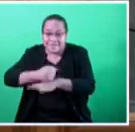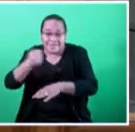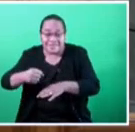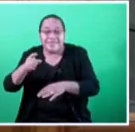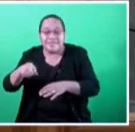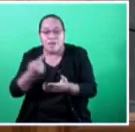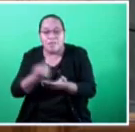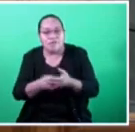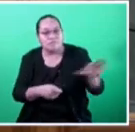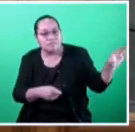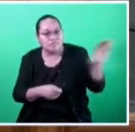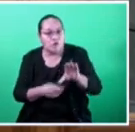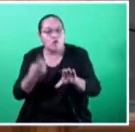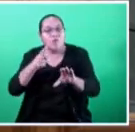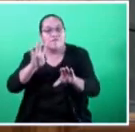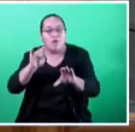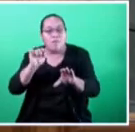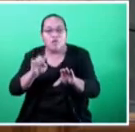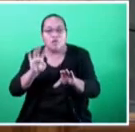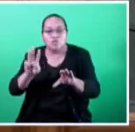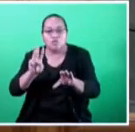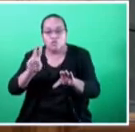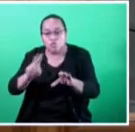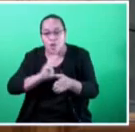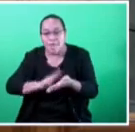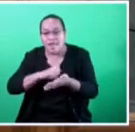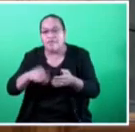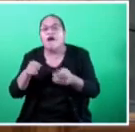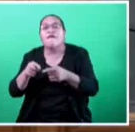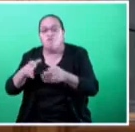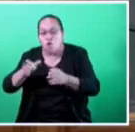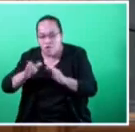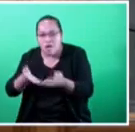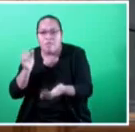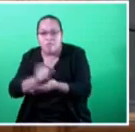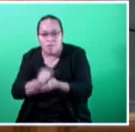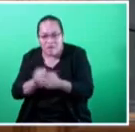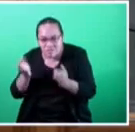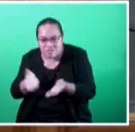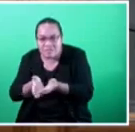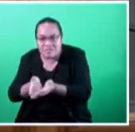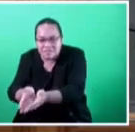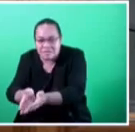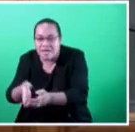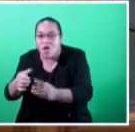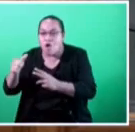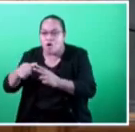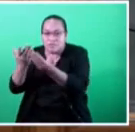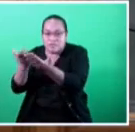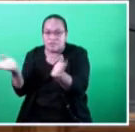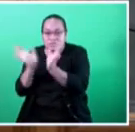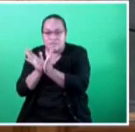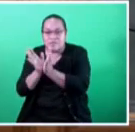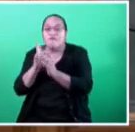was allocated 24.2 million, which was allocated to drainage and flood protection, watershed management activity, infill